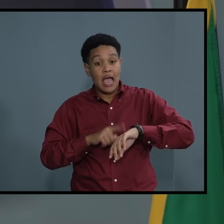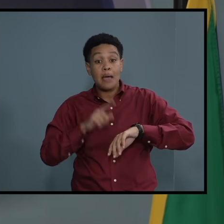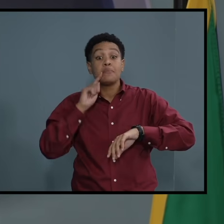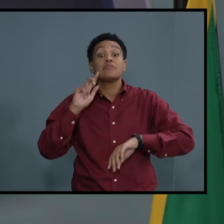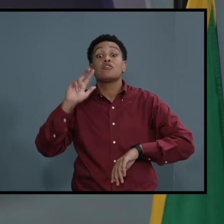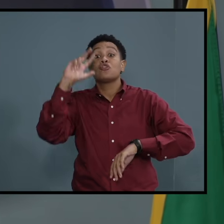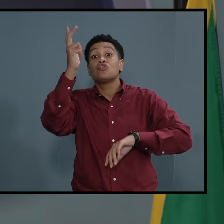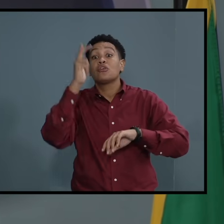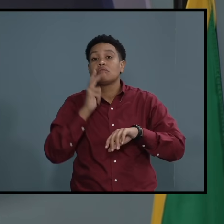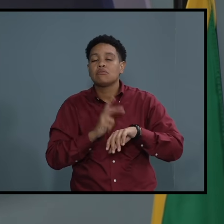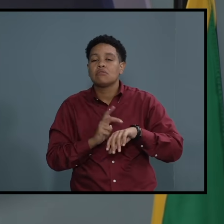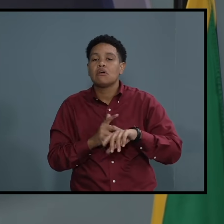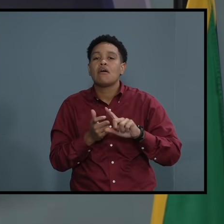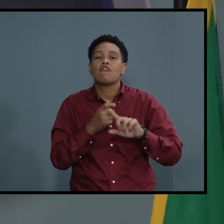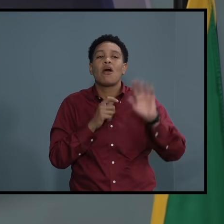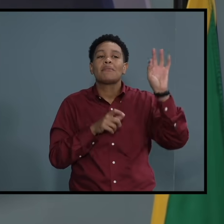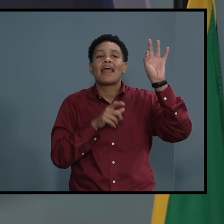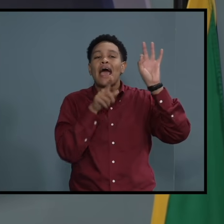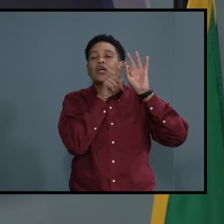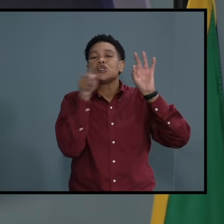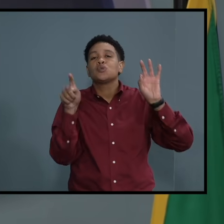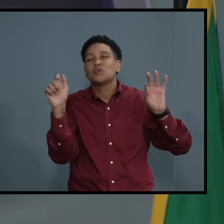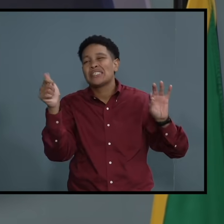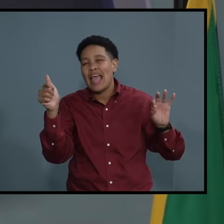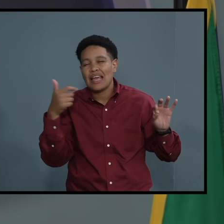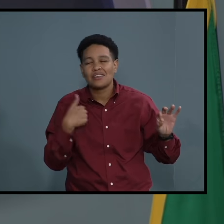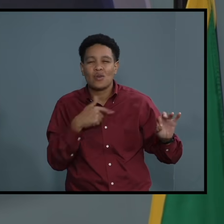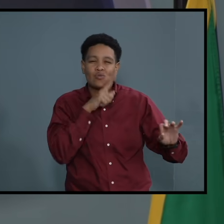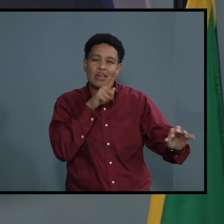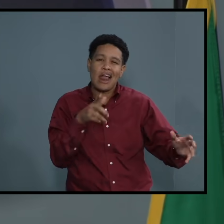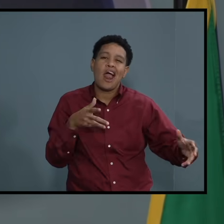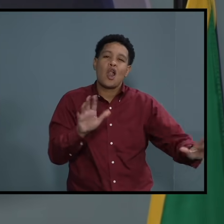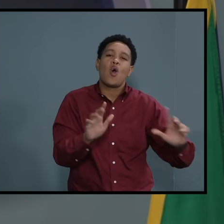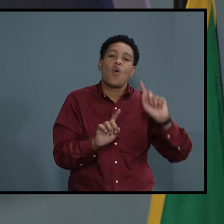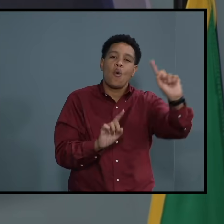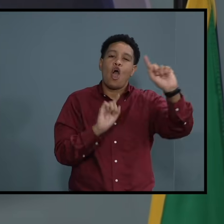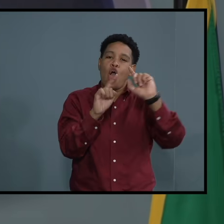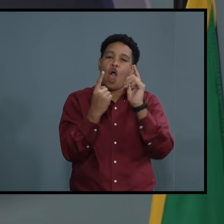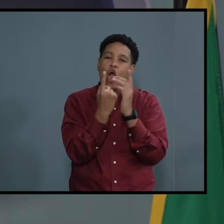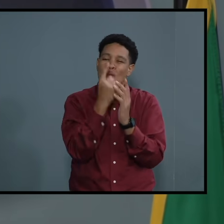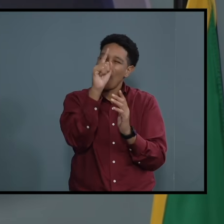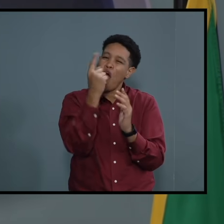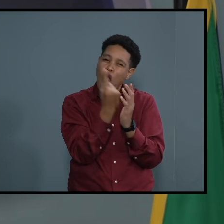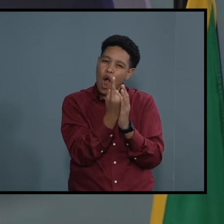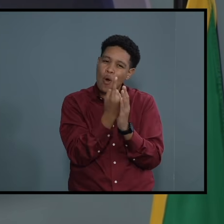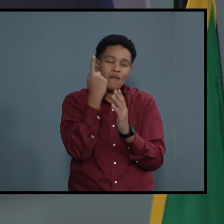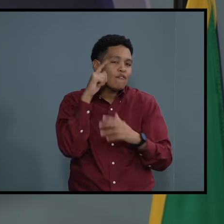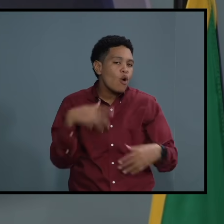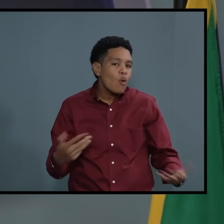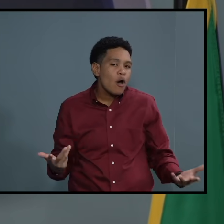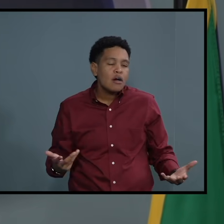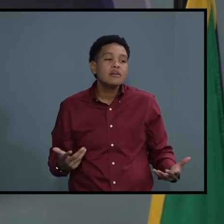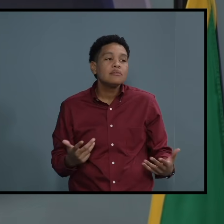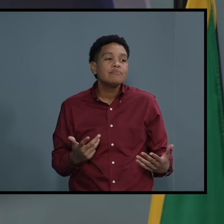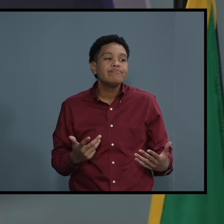third instance from 9 to 10. So we have allowed 1 hour for